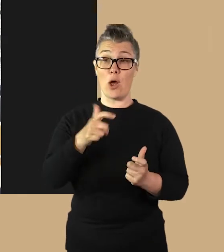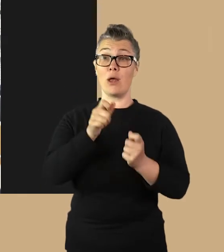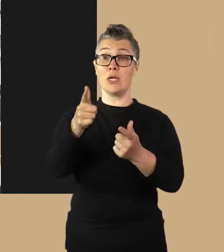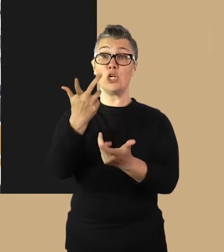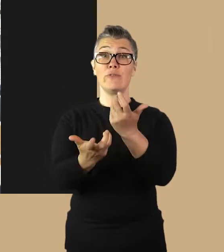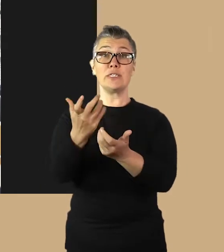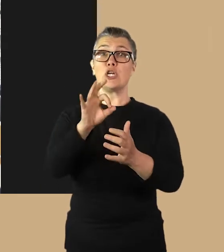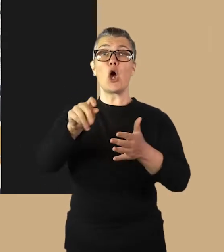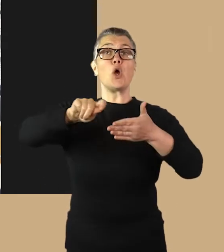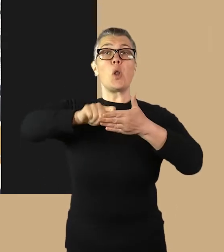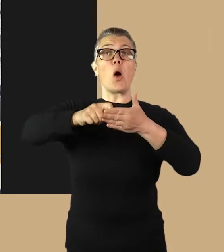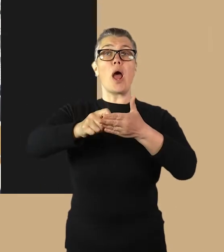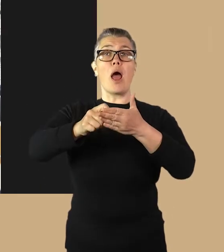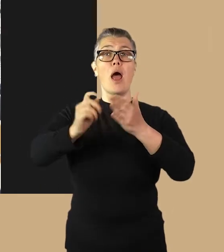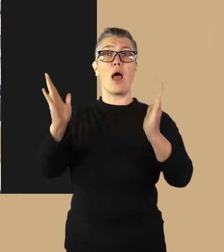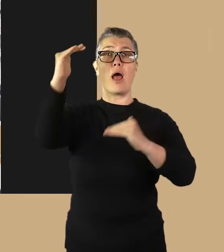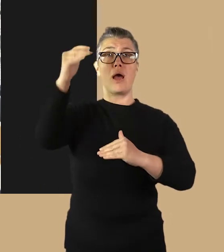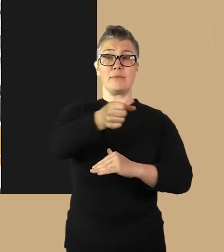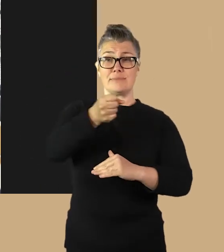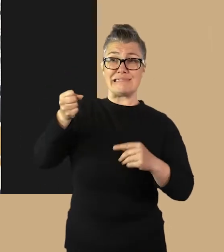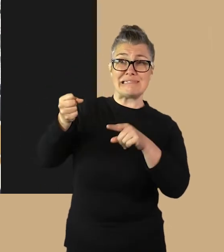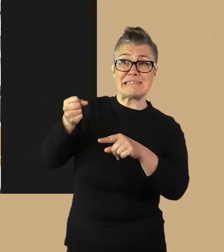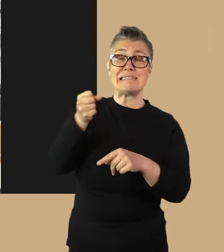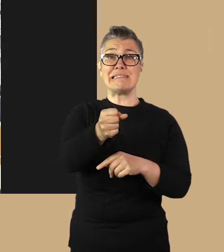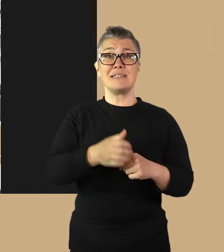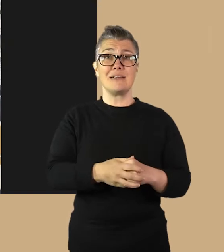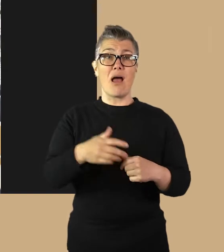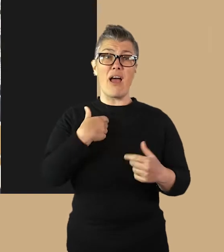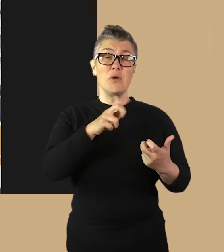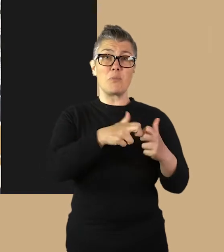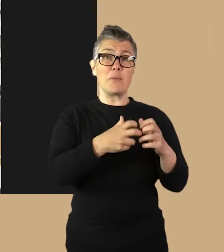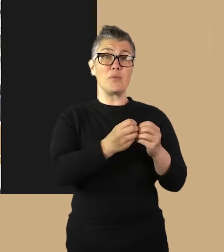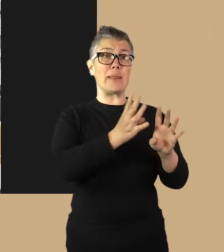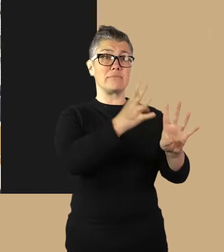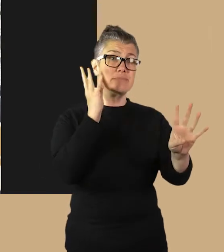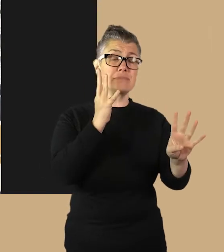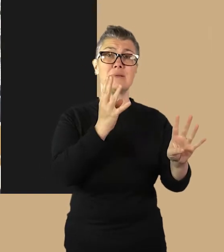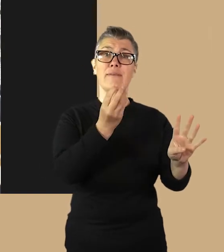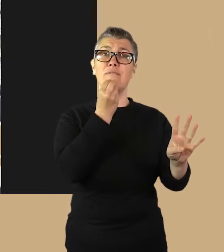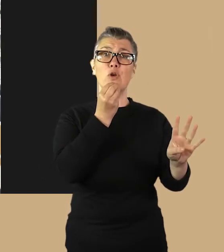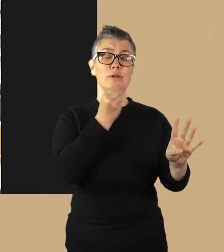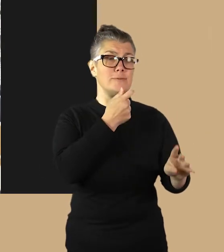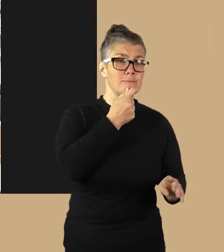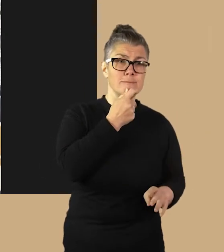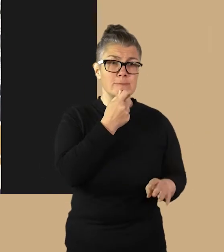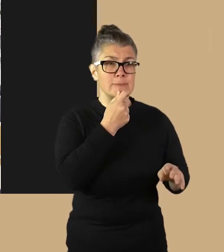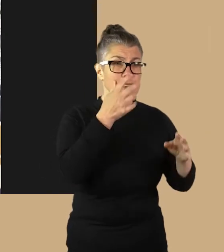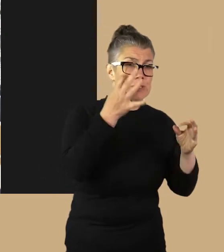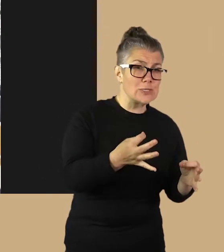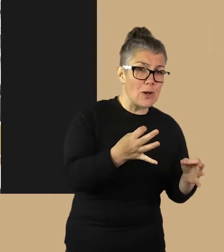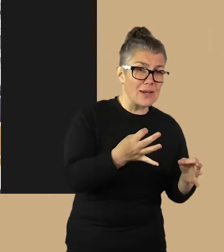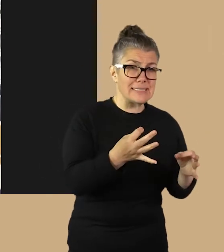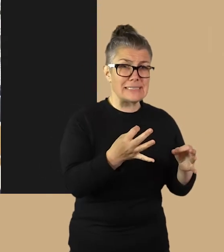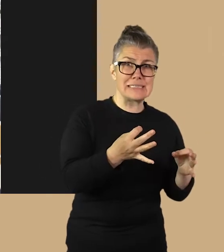went to uni, there was definitely no locker facilities. And I had issues with making food choices. Queuing for food was hard.